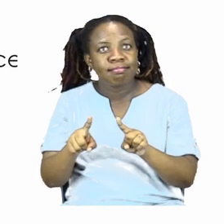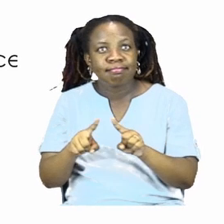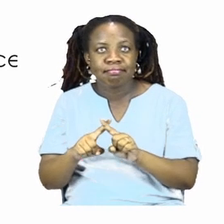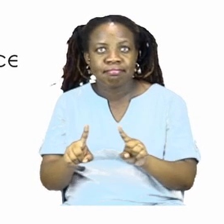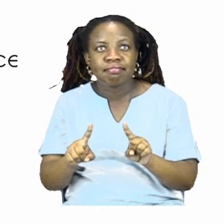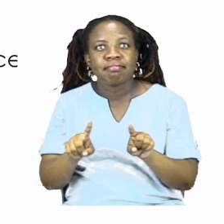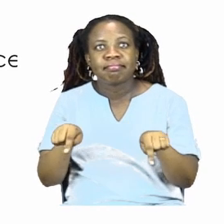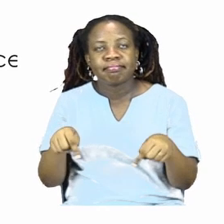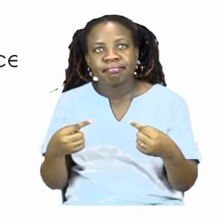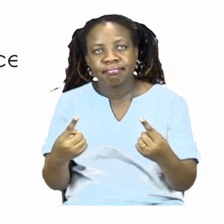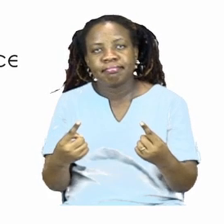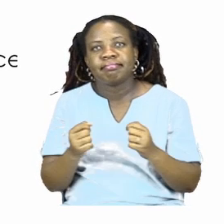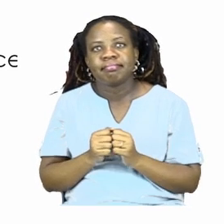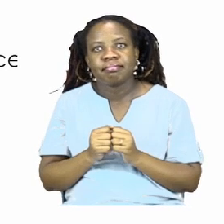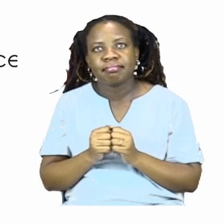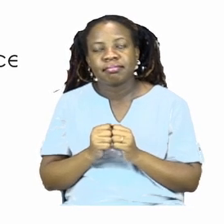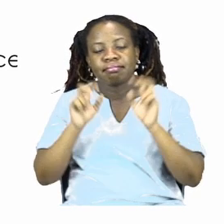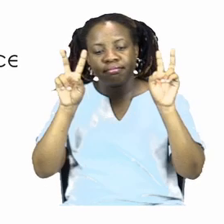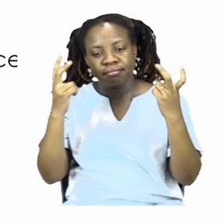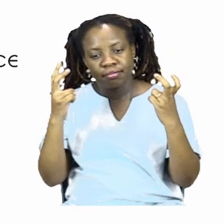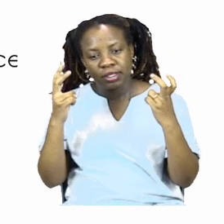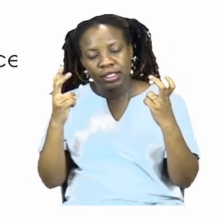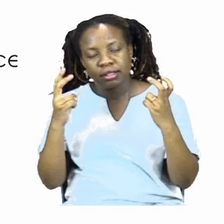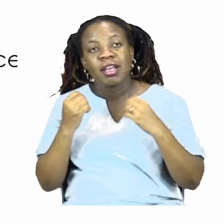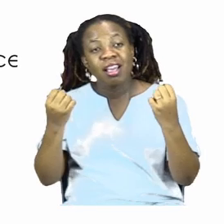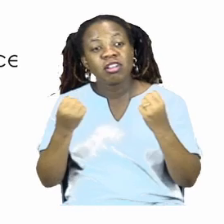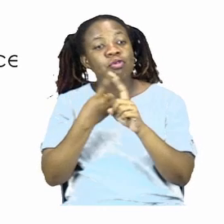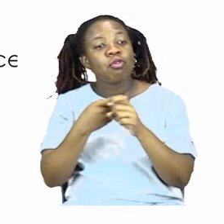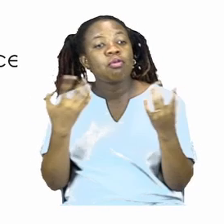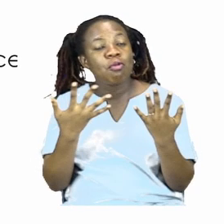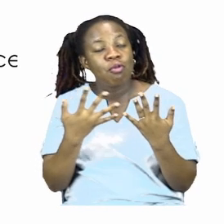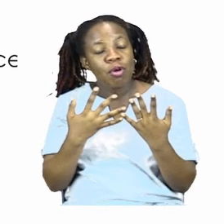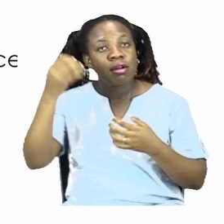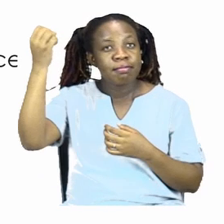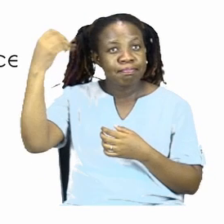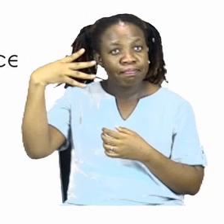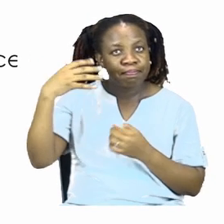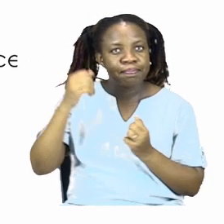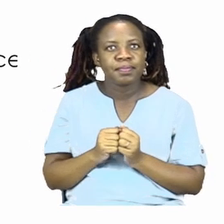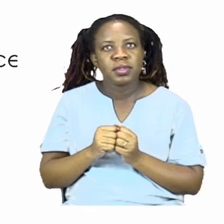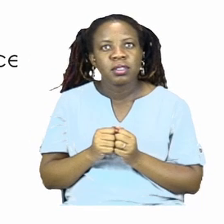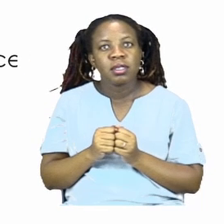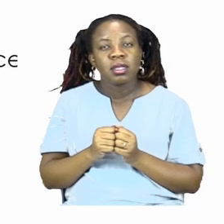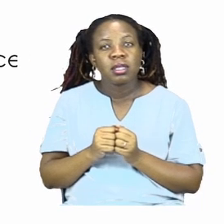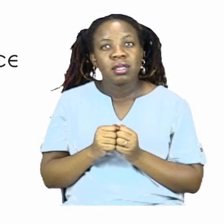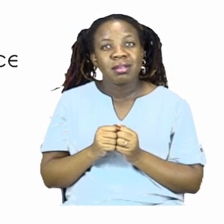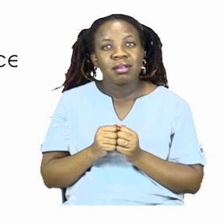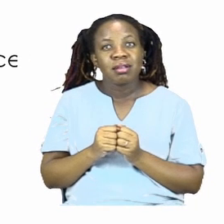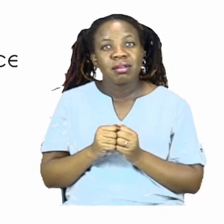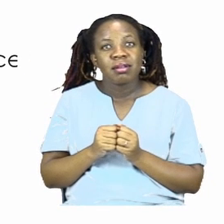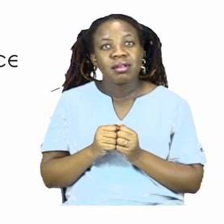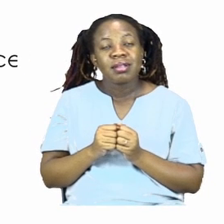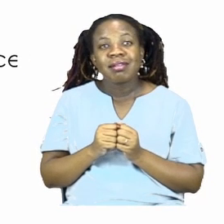it says, energy from the sun. The main source of energy in the world is the